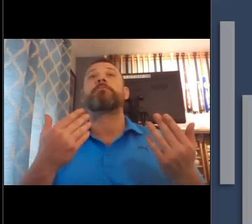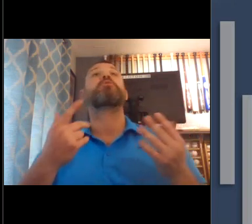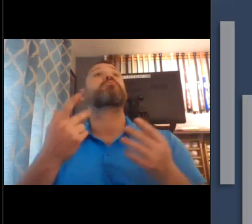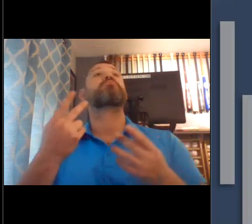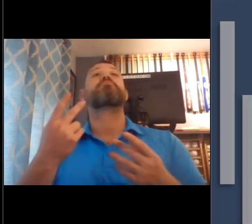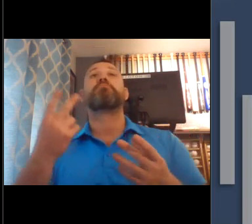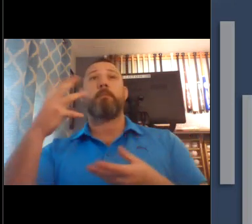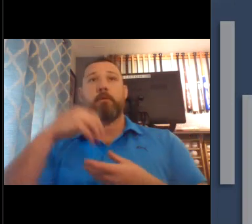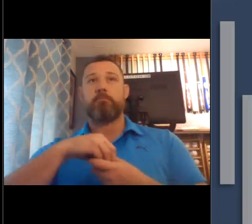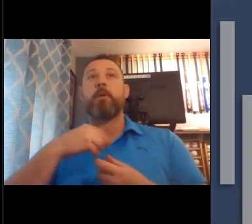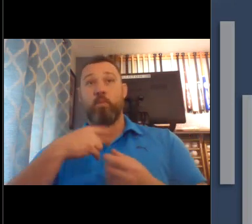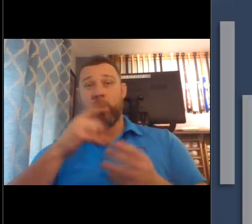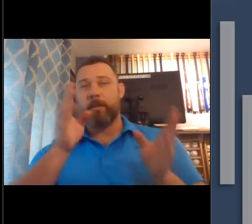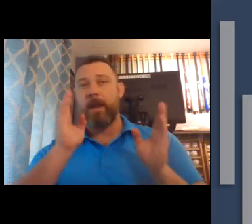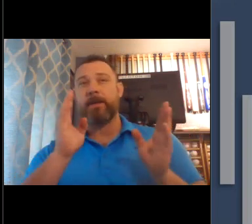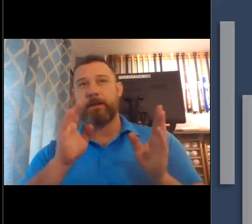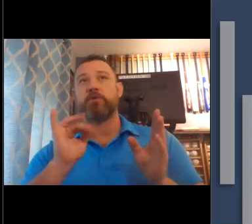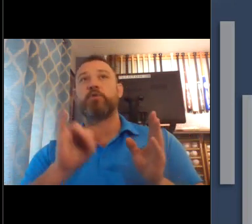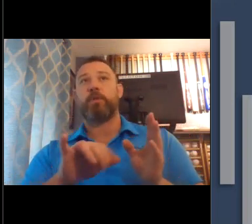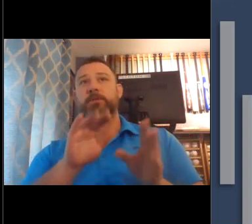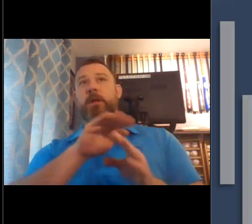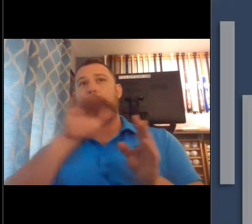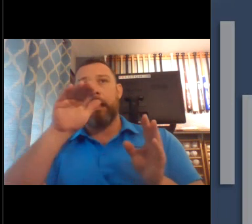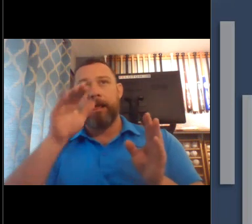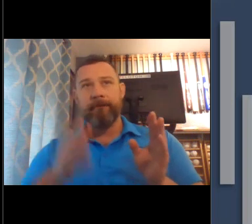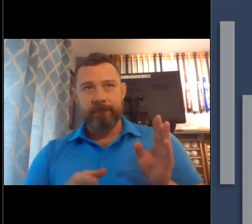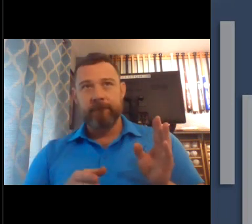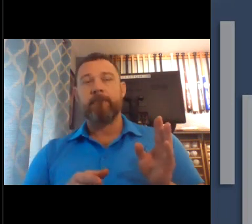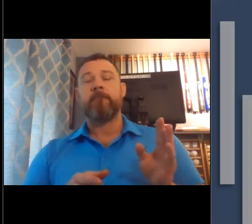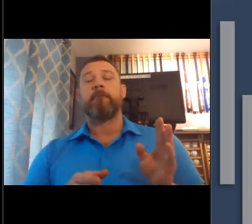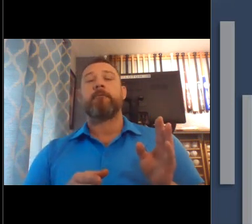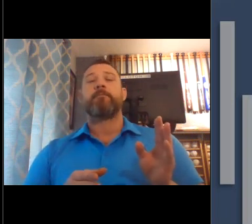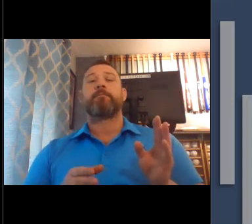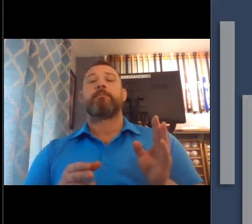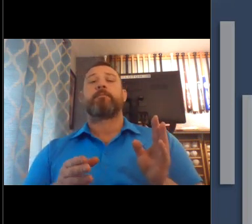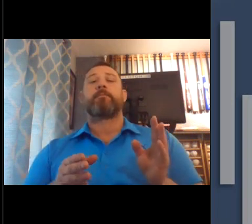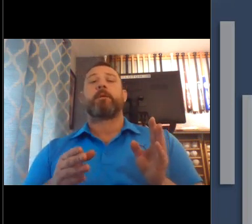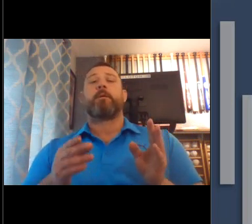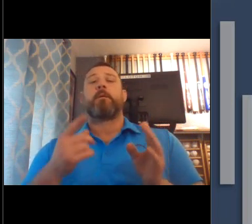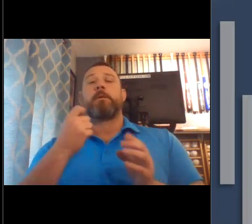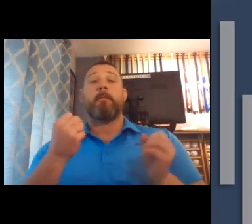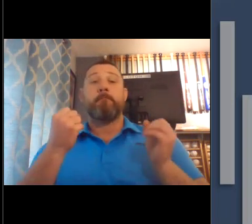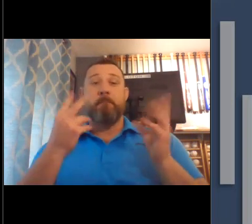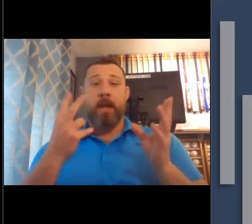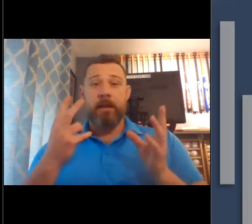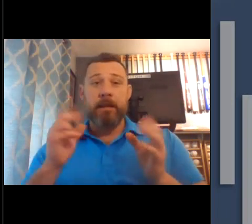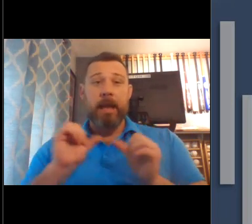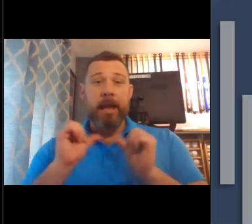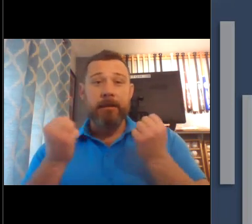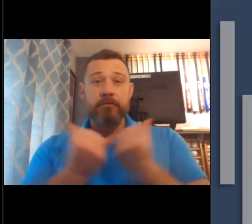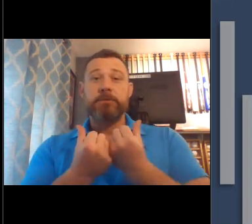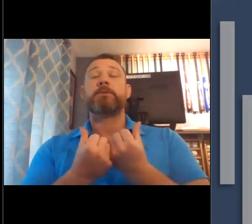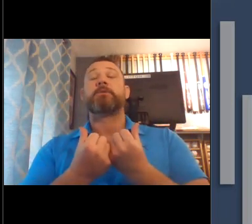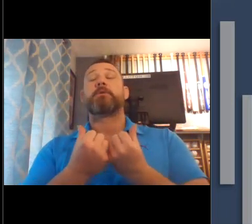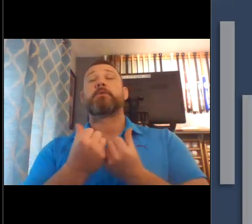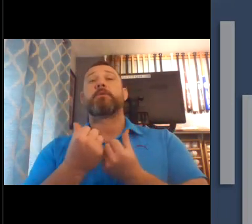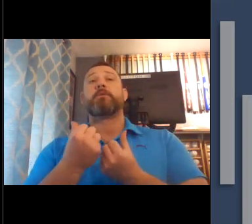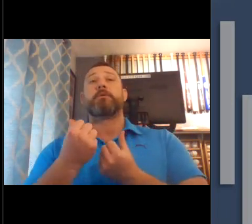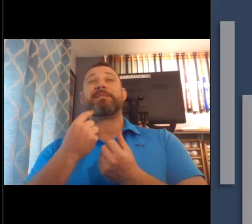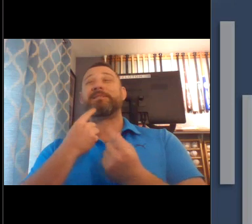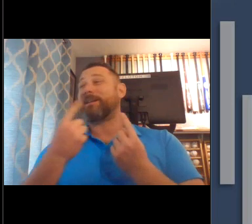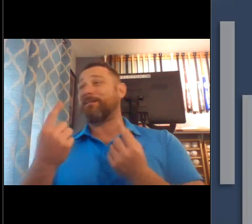it. But we're paying attention to this cliff that is there, because many transit agencies are saying they don't